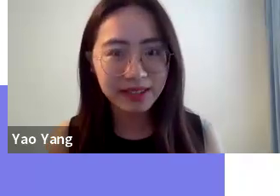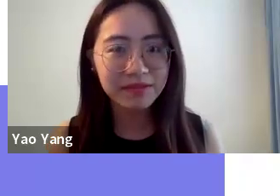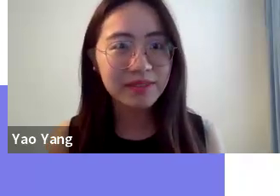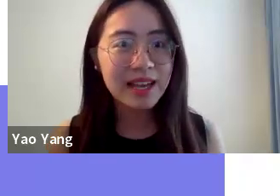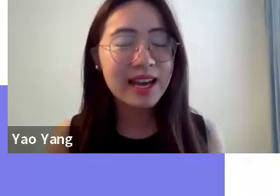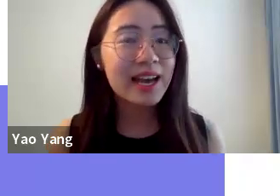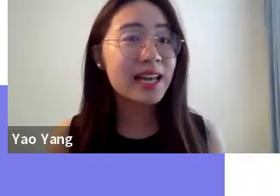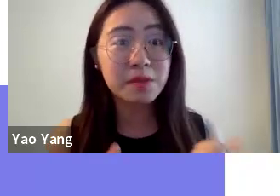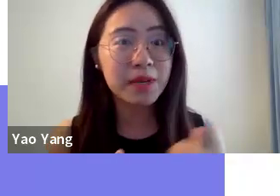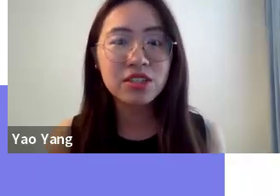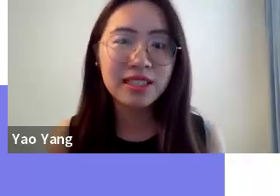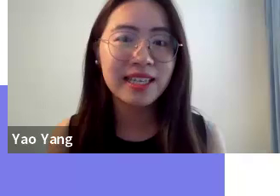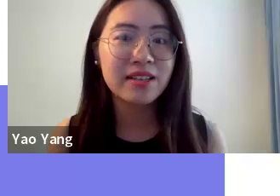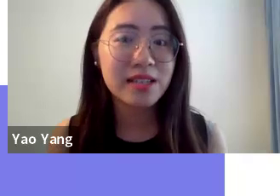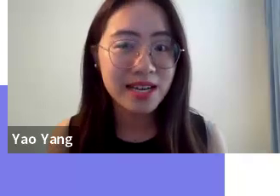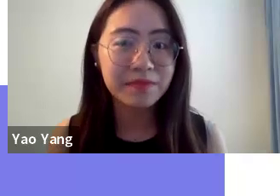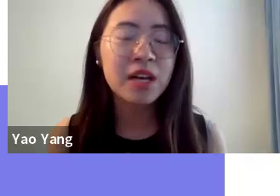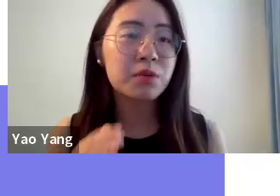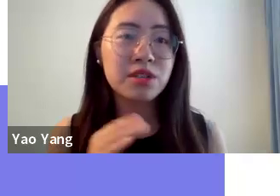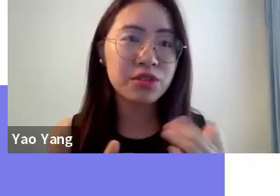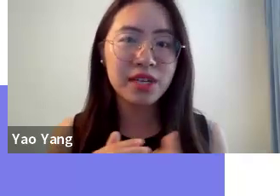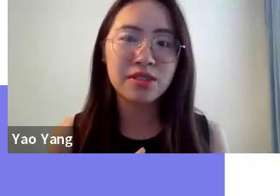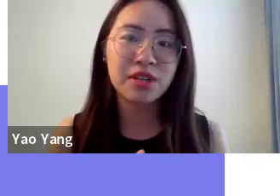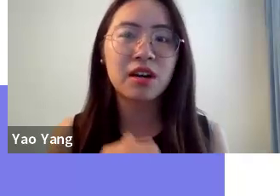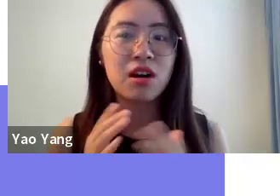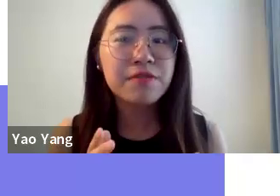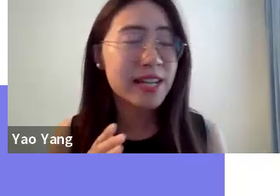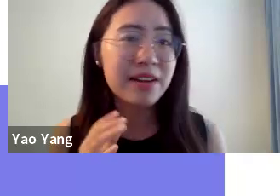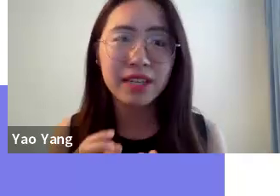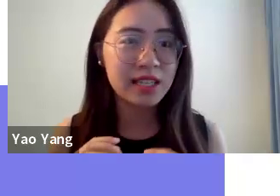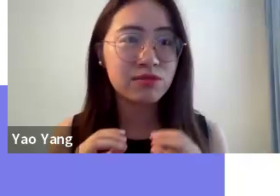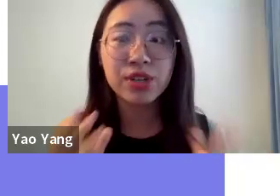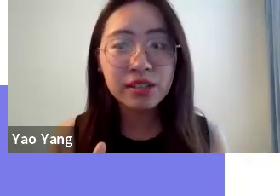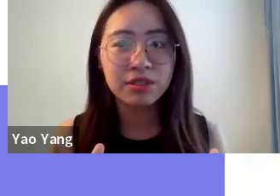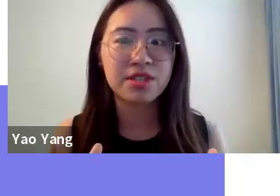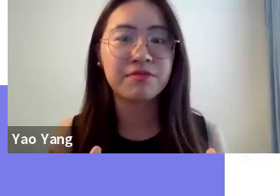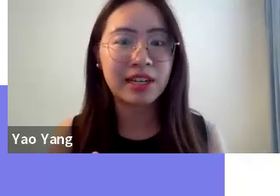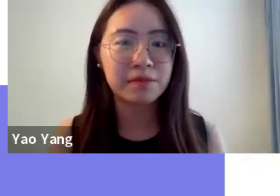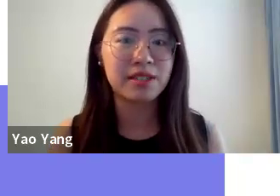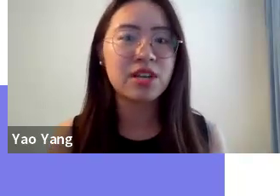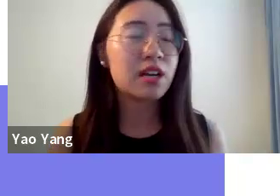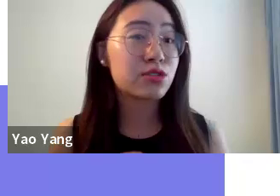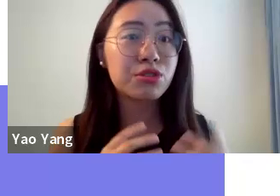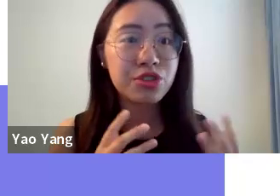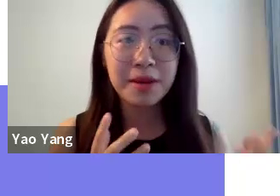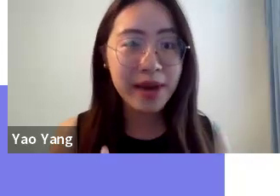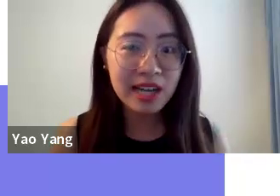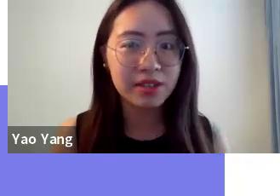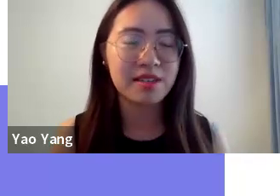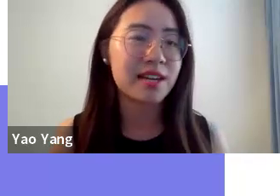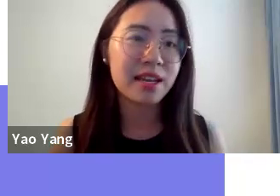and well-being. And especially in STEM, where students are often navigating rigorous environment,